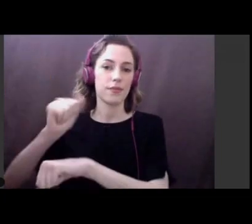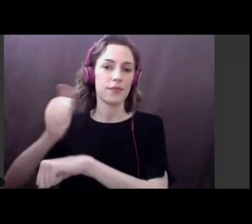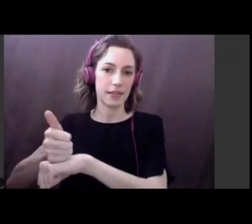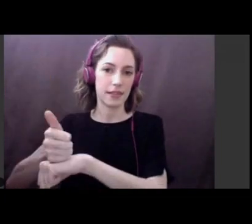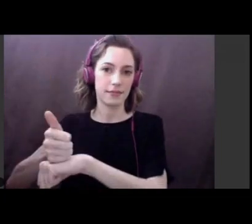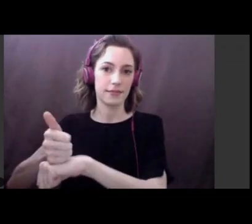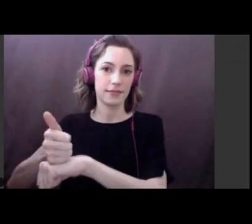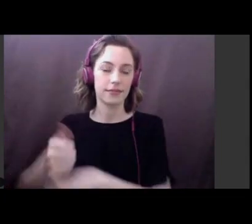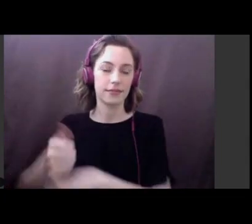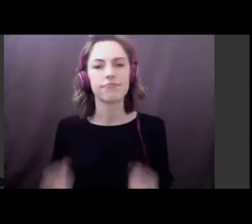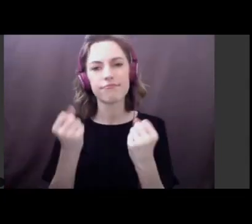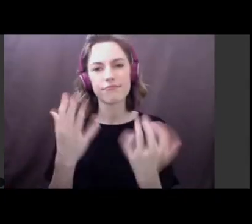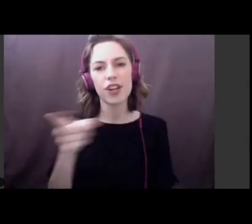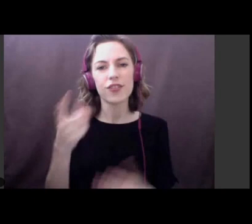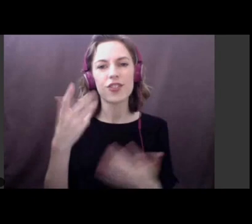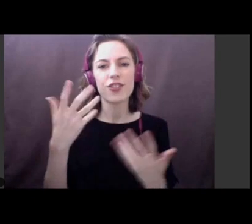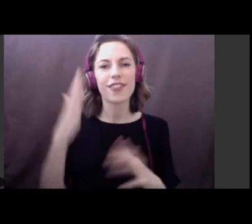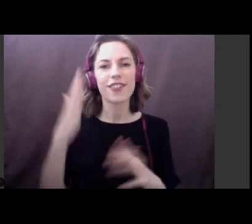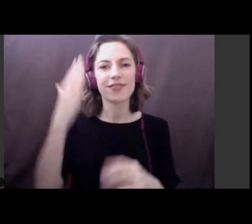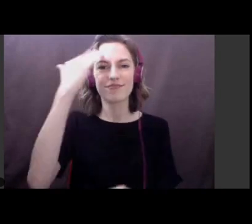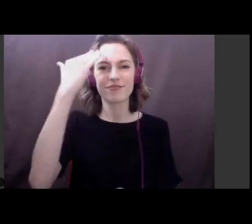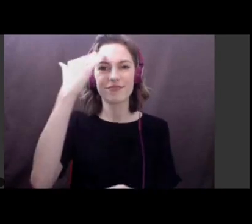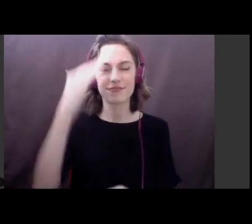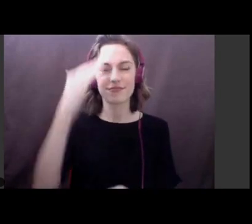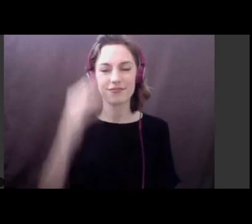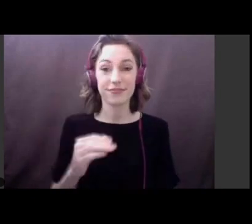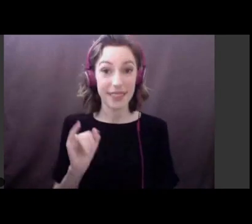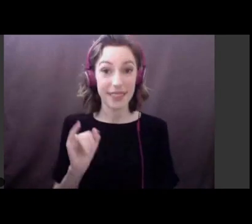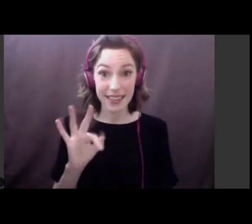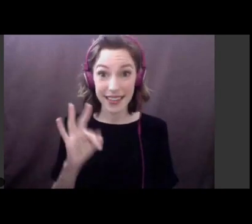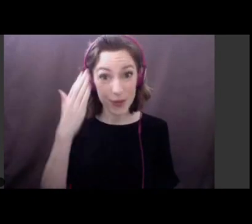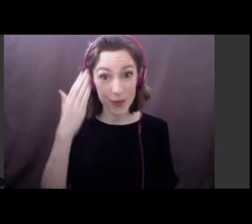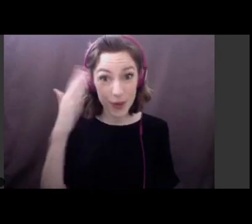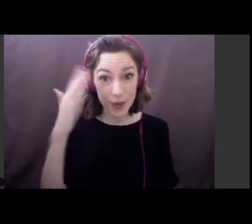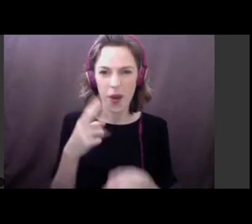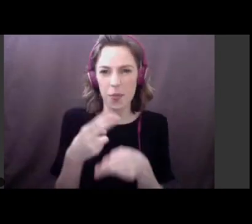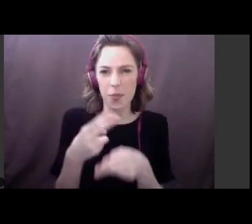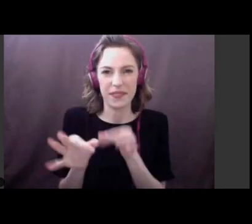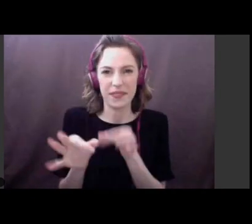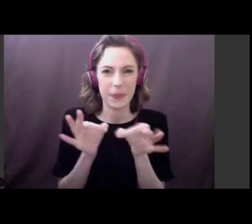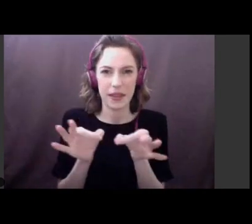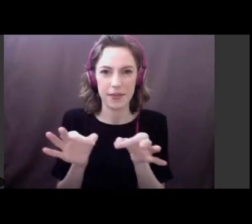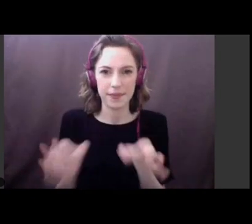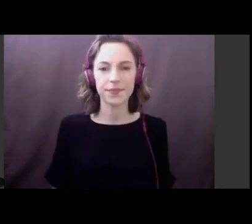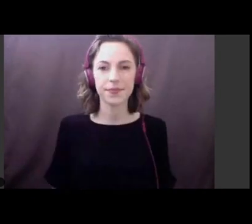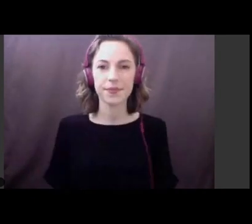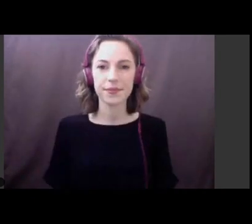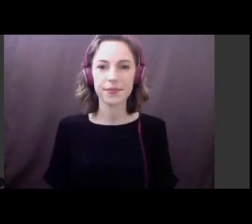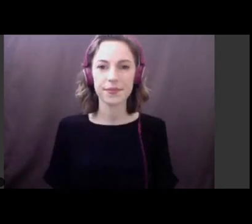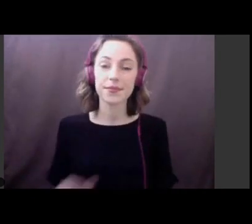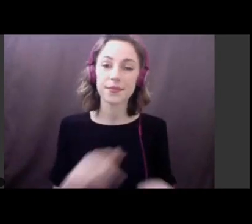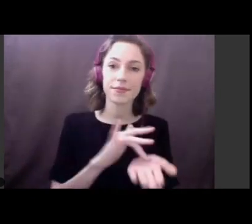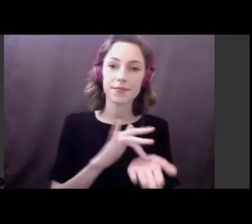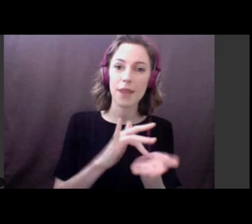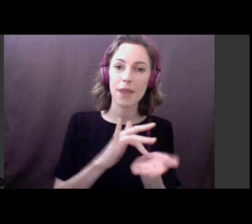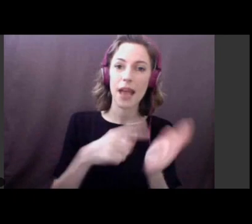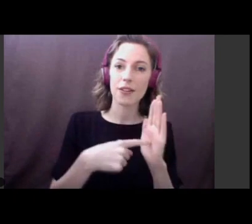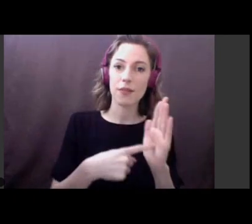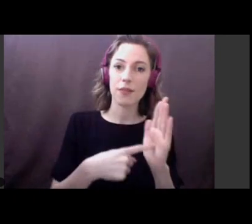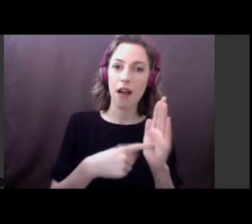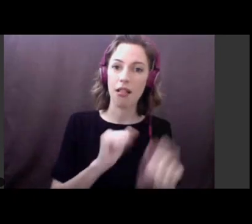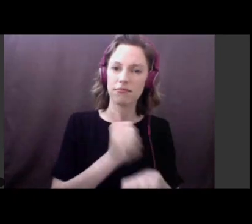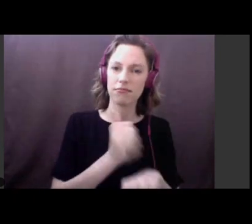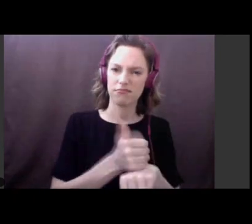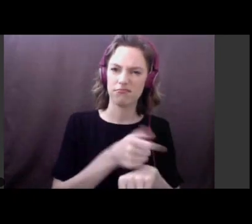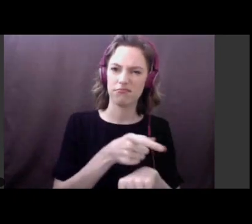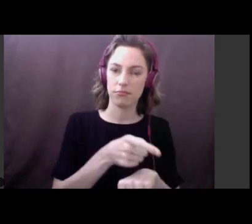medical model lodges disability within a person. A person has a medical condition, a diagnosis, an impairment,